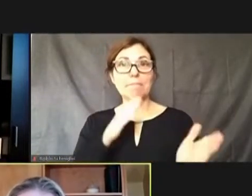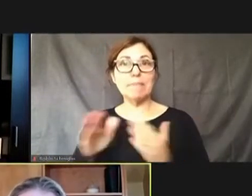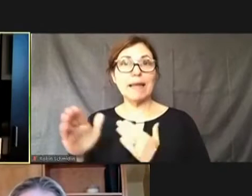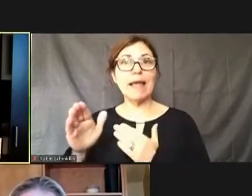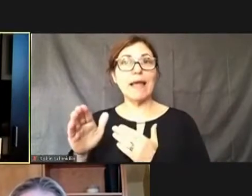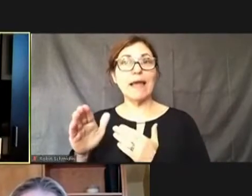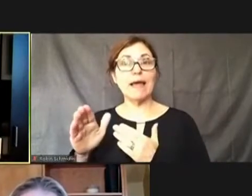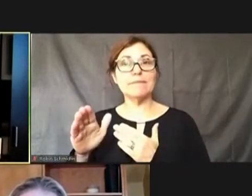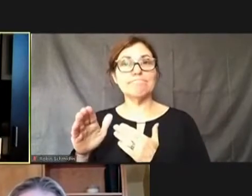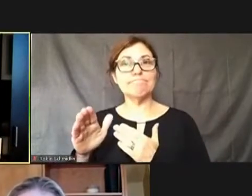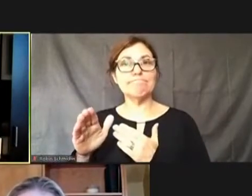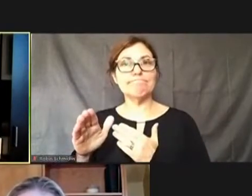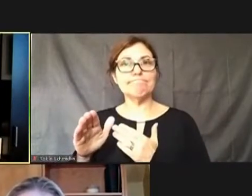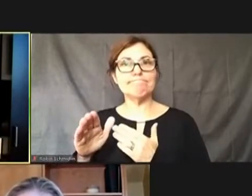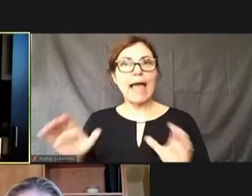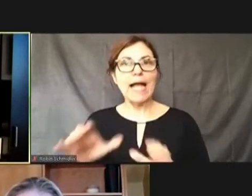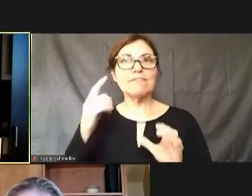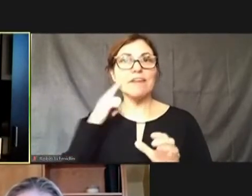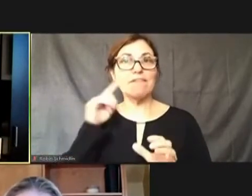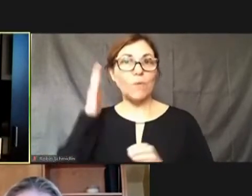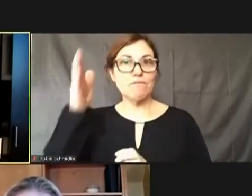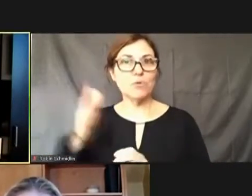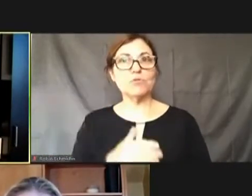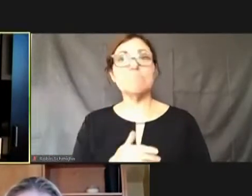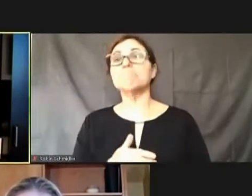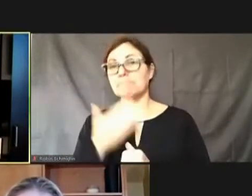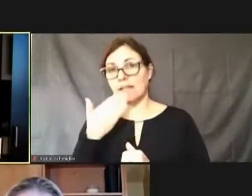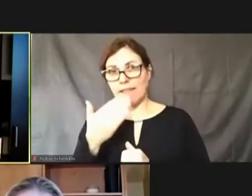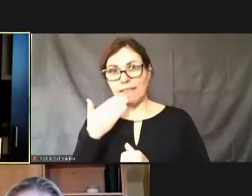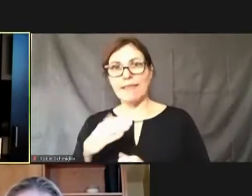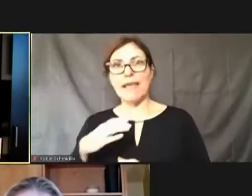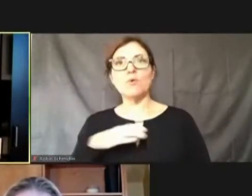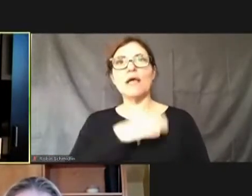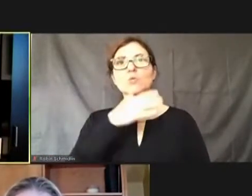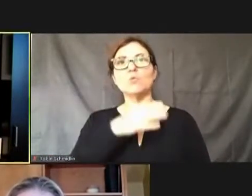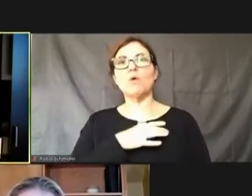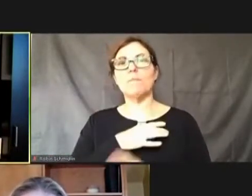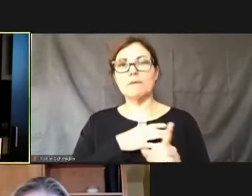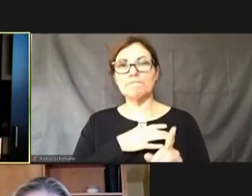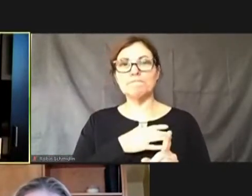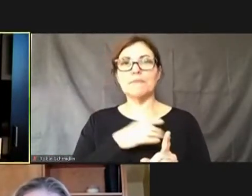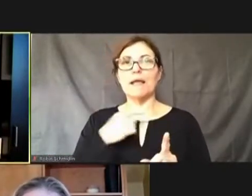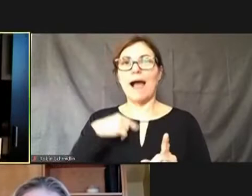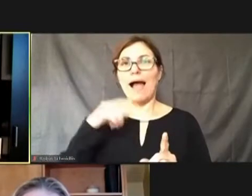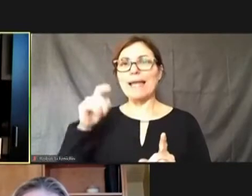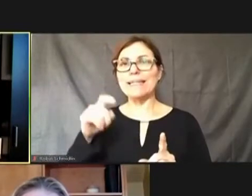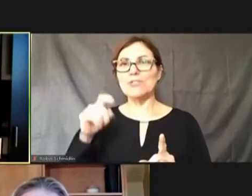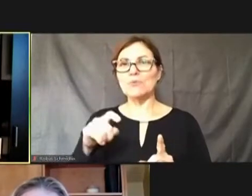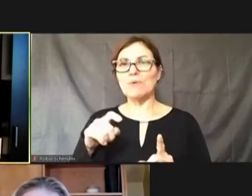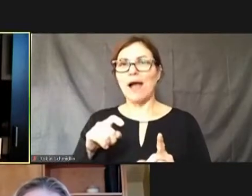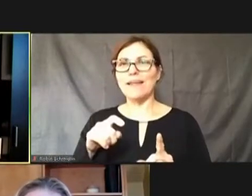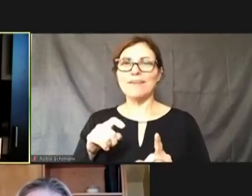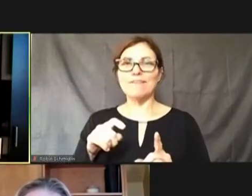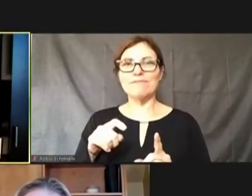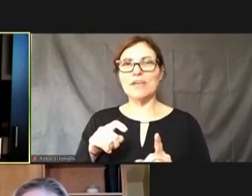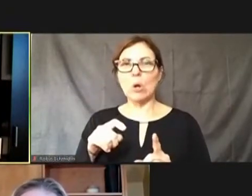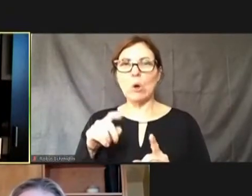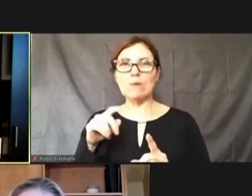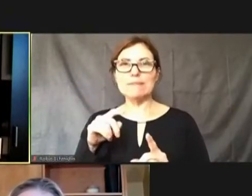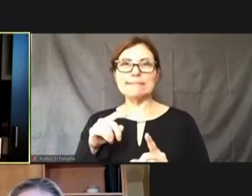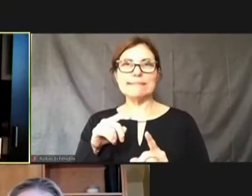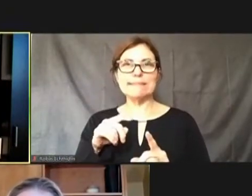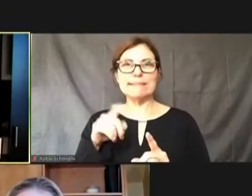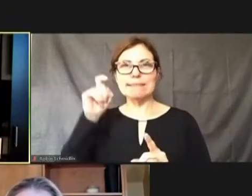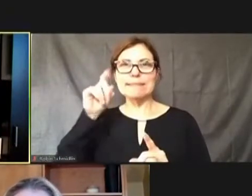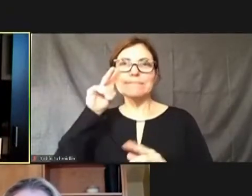Thank you, Councilwoman. That's a great question. I'll need to pull out the crystal ball a little bit, but I do